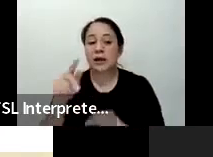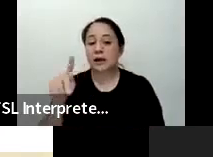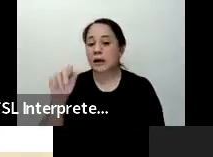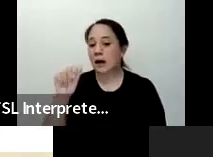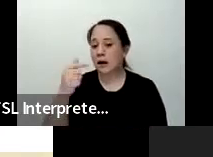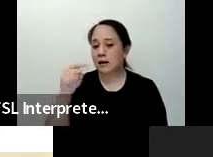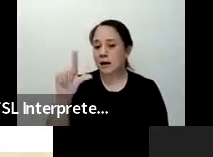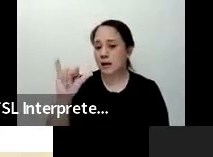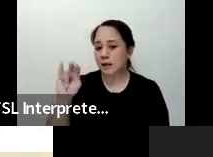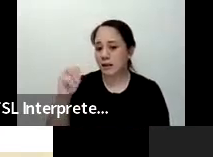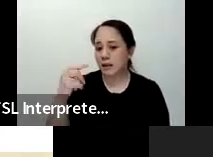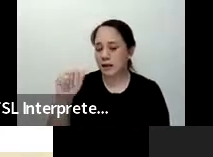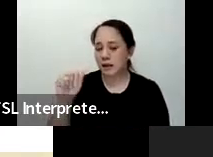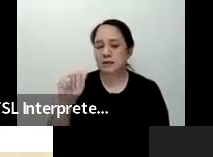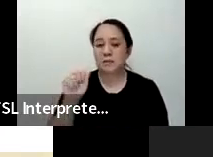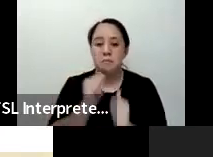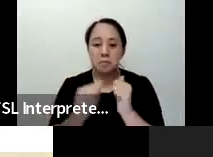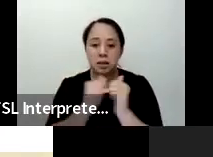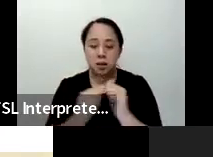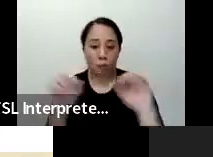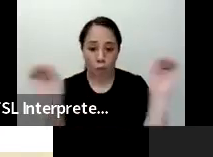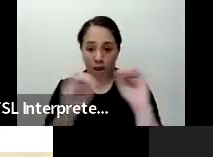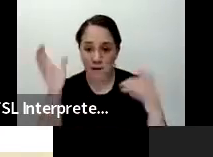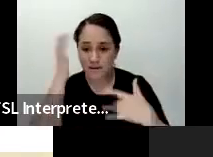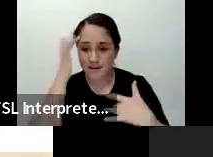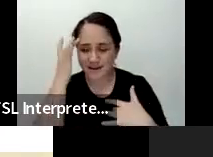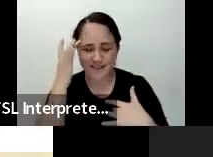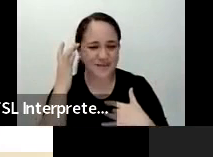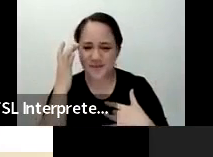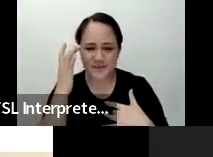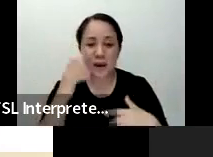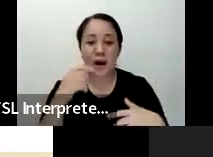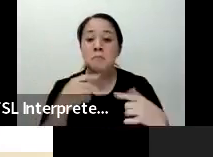the absence of disease, but also the presence of